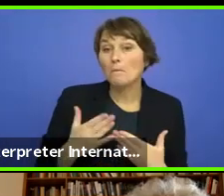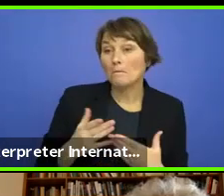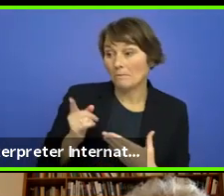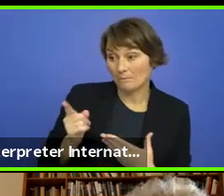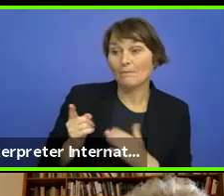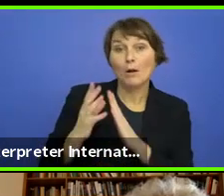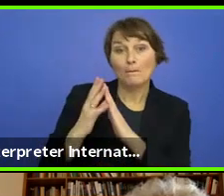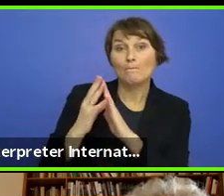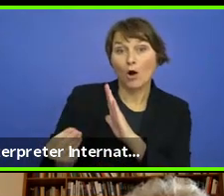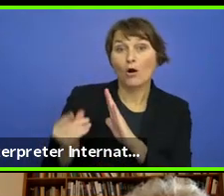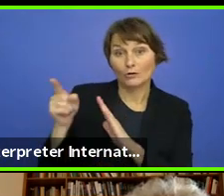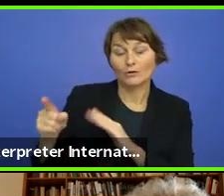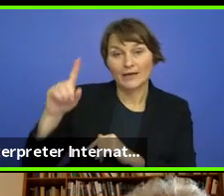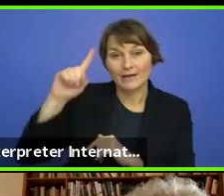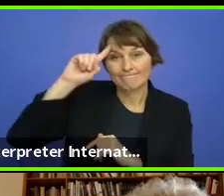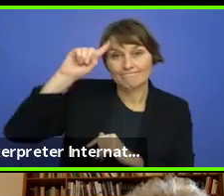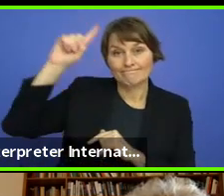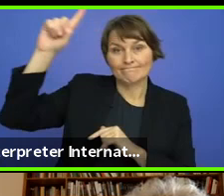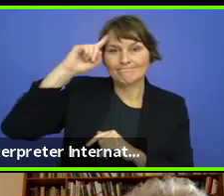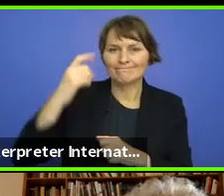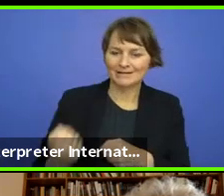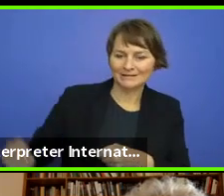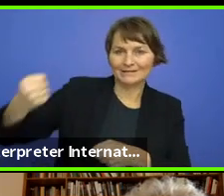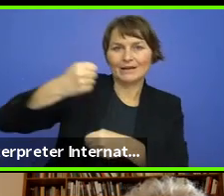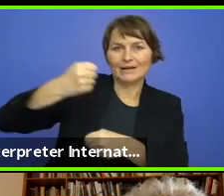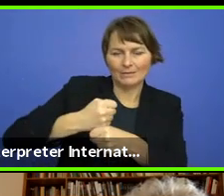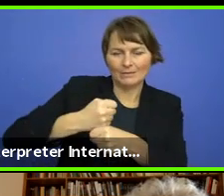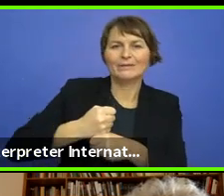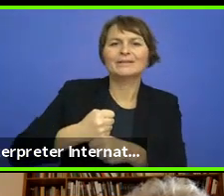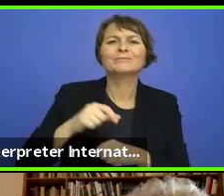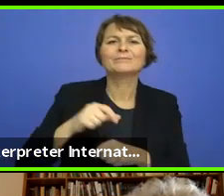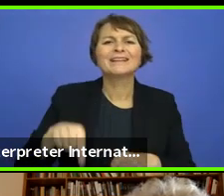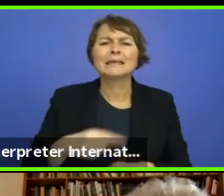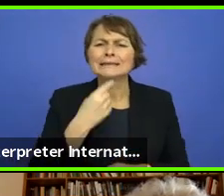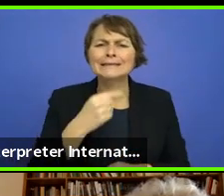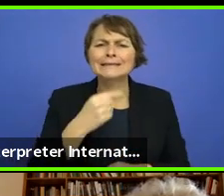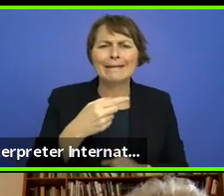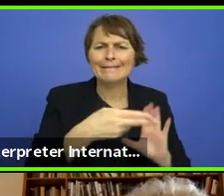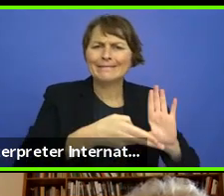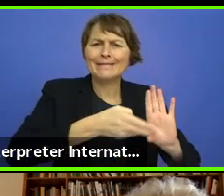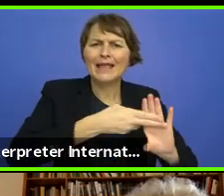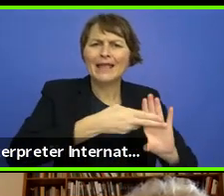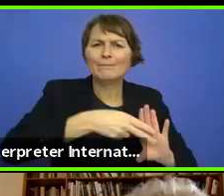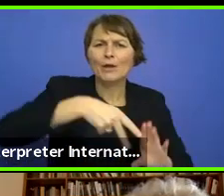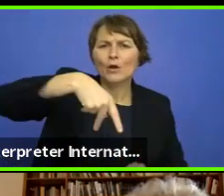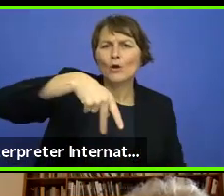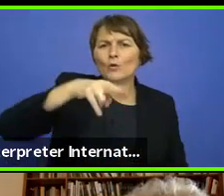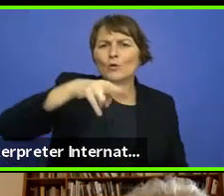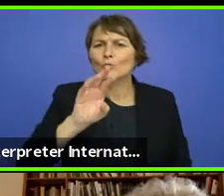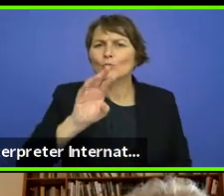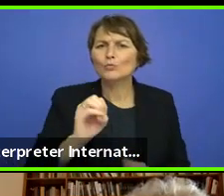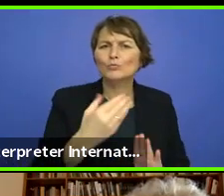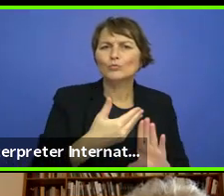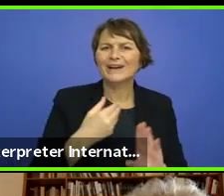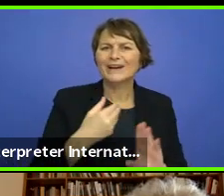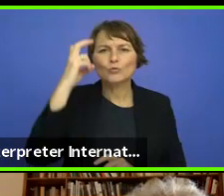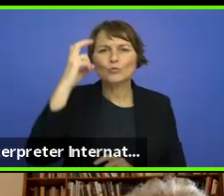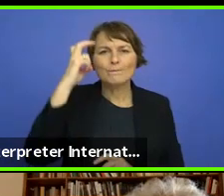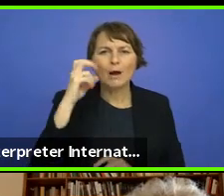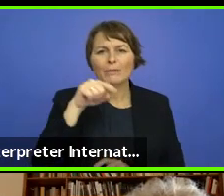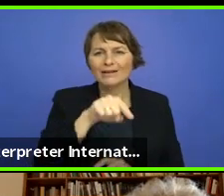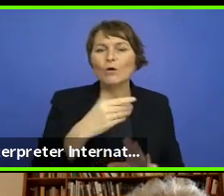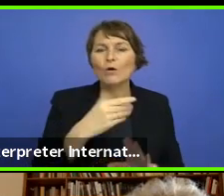developed, which is called the Free Republic of Learning, where the students kind of in an